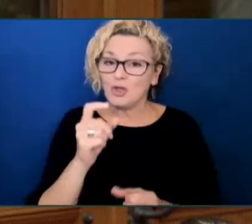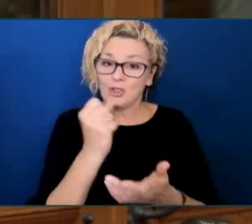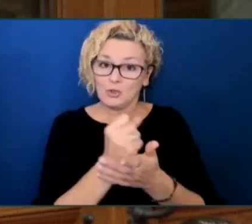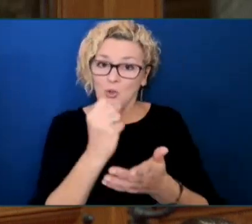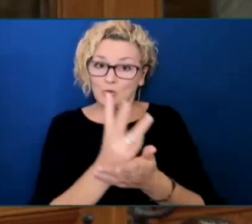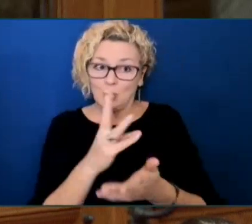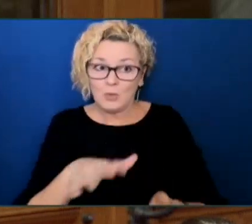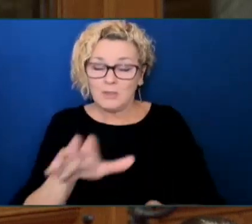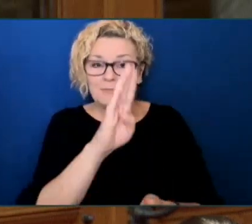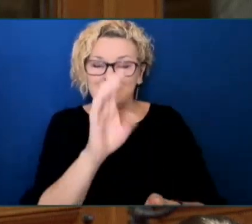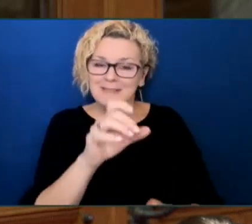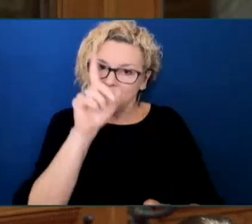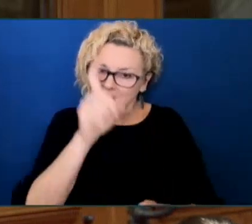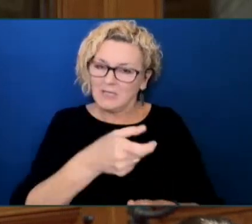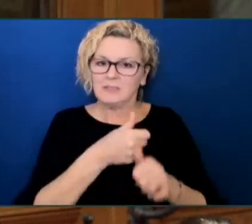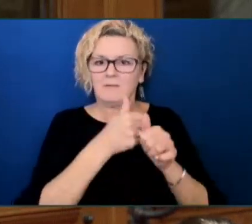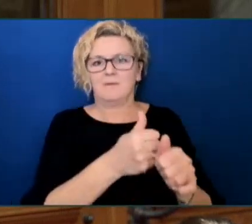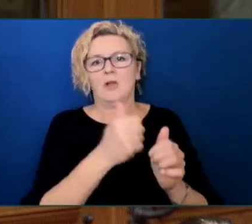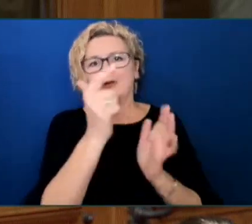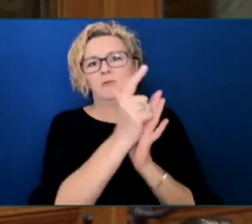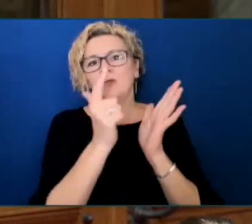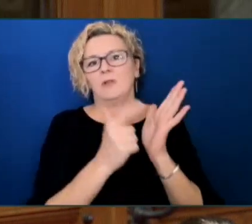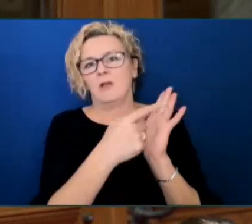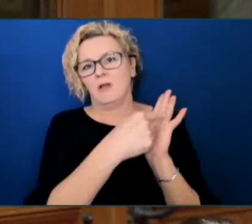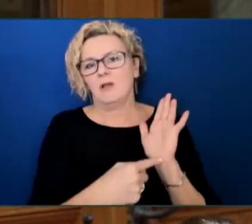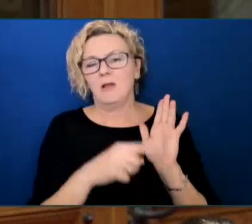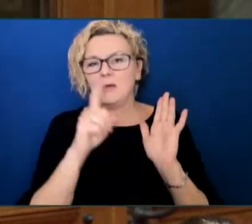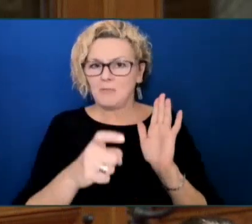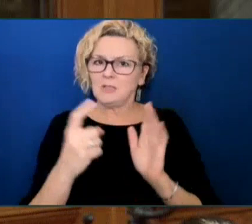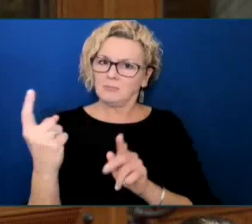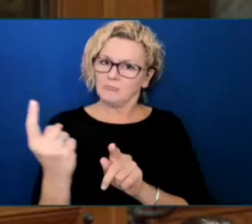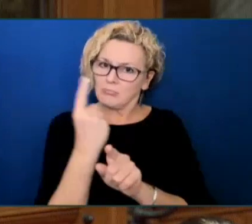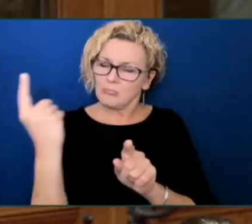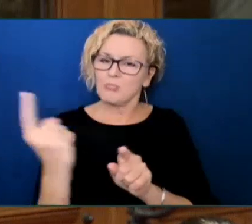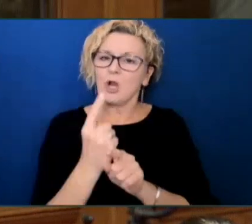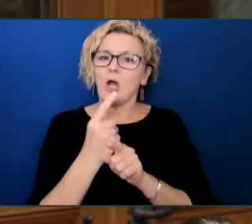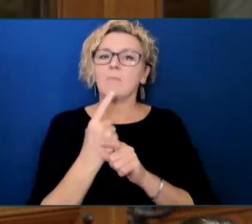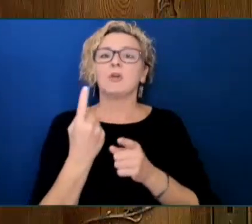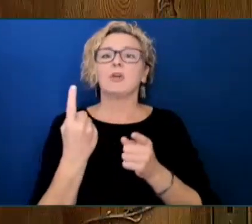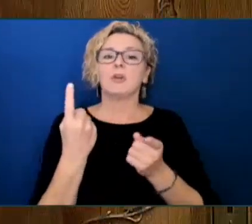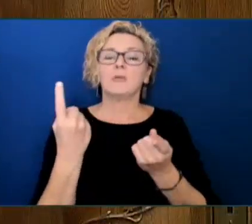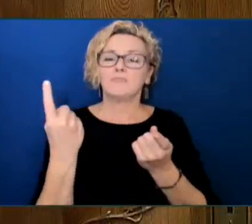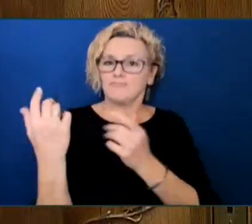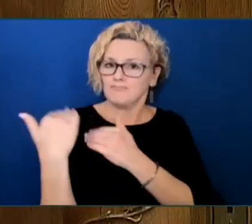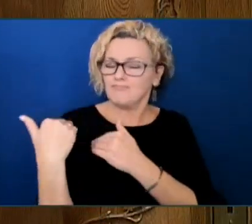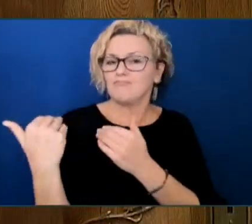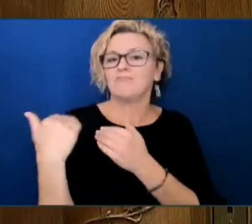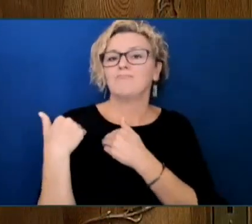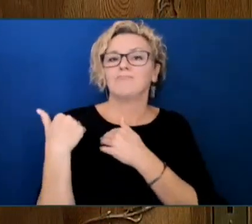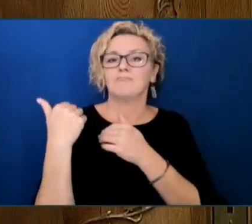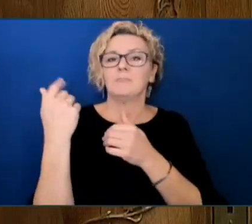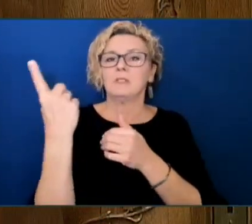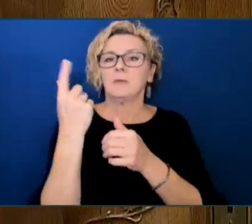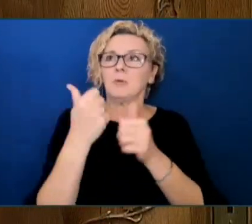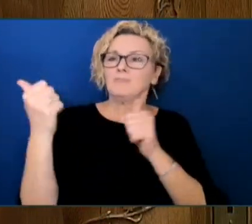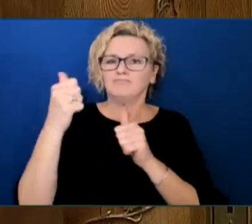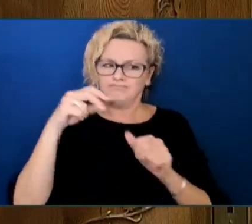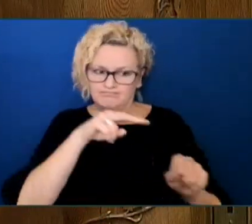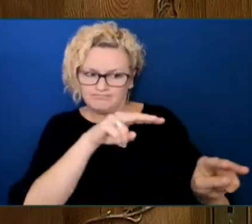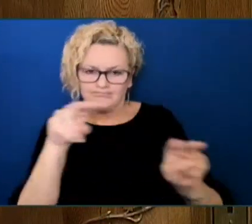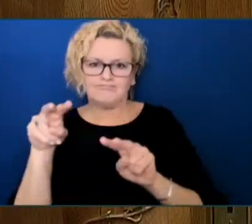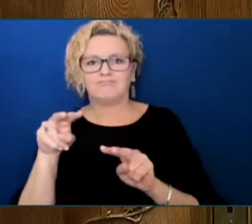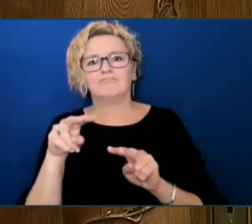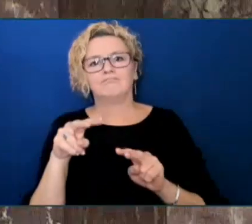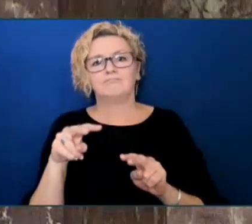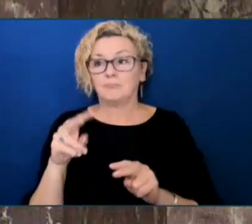Social Workers to ensure proper oversight and accountability? Government House Leader. Thank you so much, Honourable Speaker. We